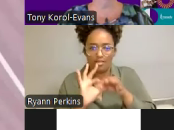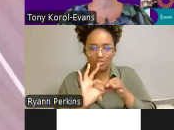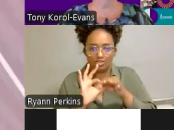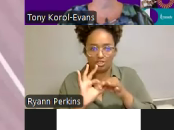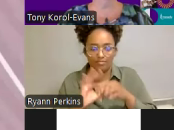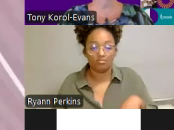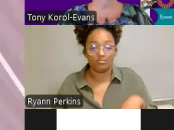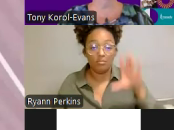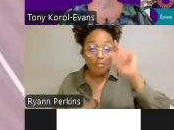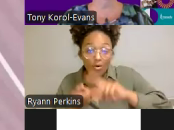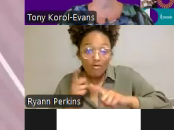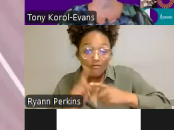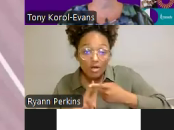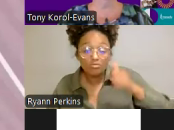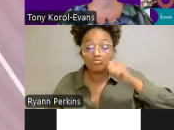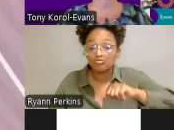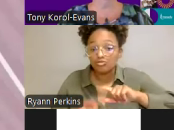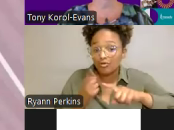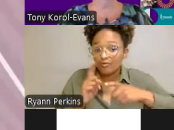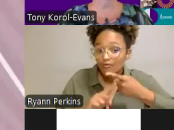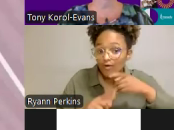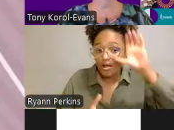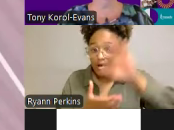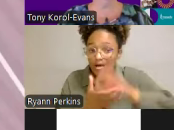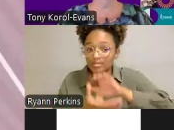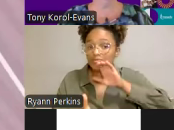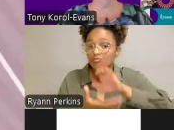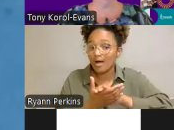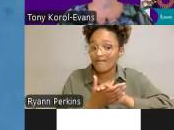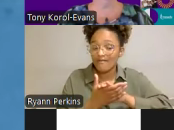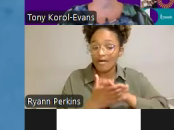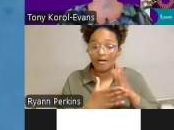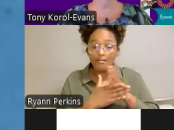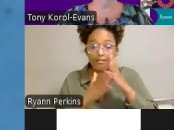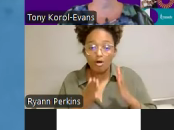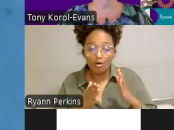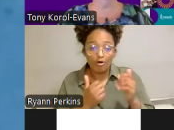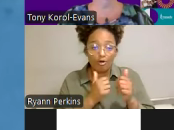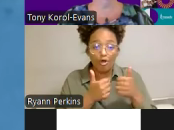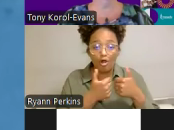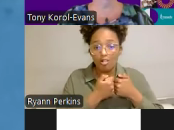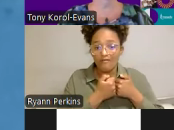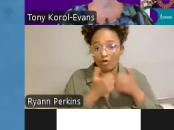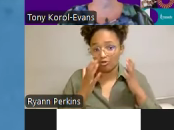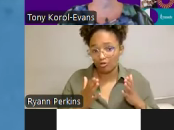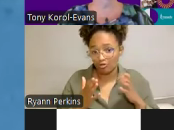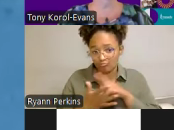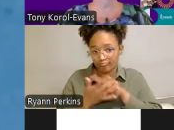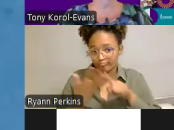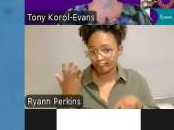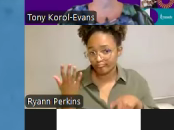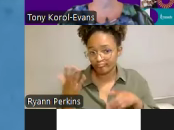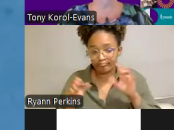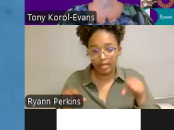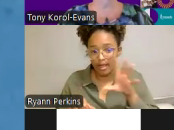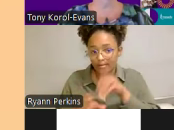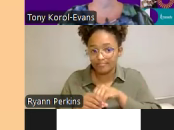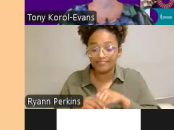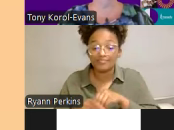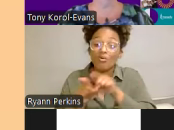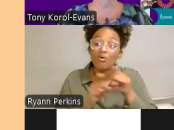boyfriend, girlfriend, husband, wife, partner, or lover. Intimate partner violence may include different kinds of